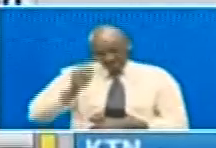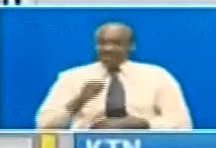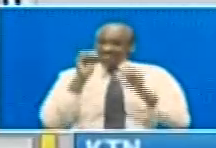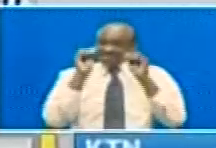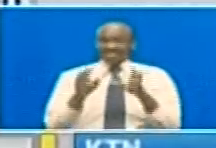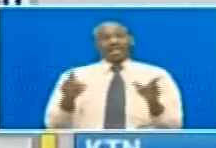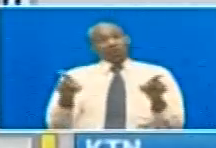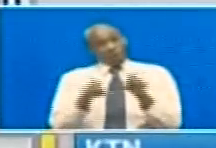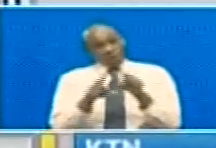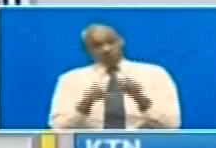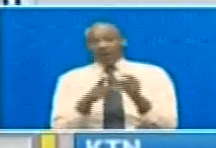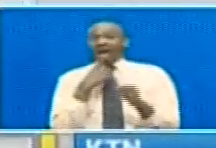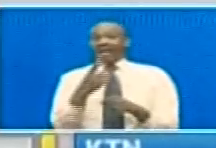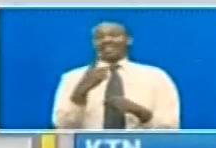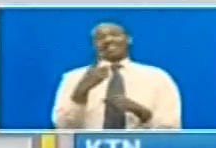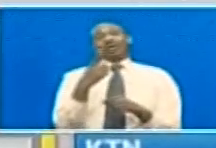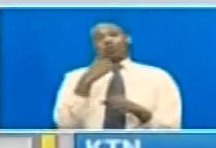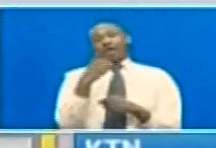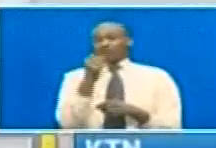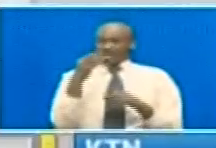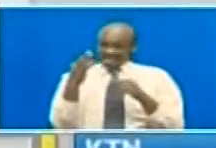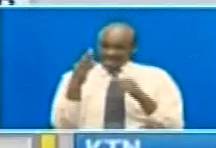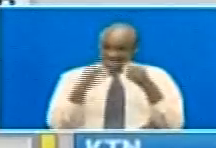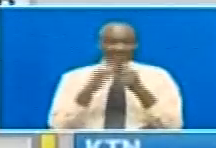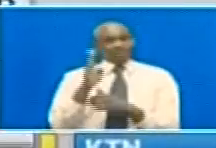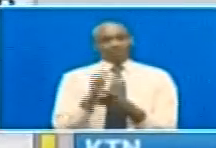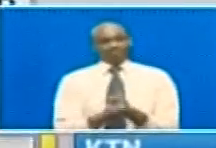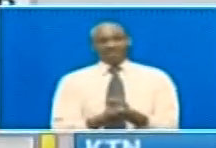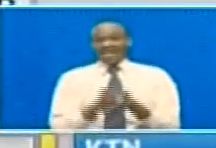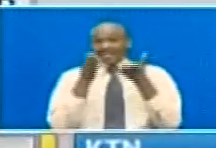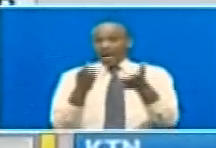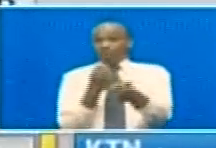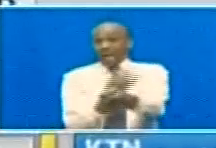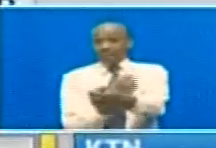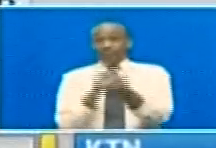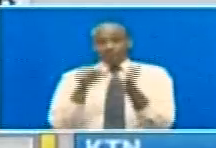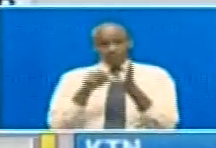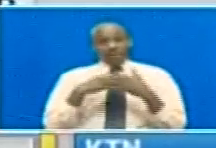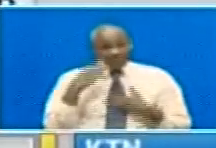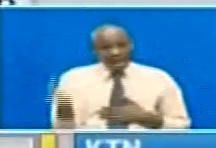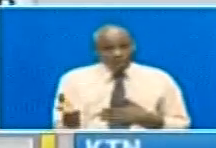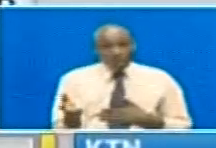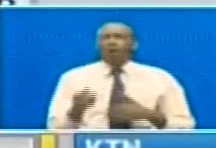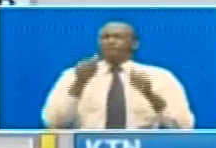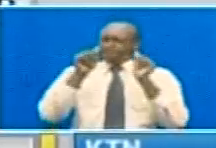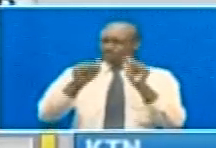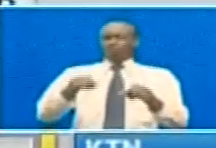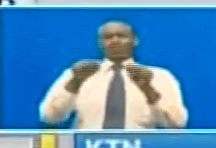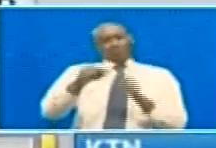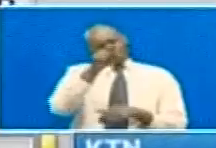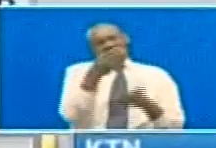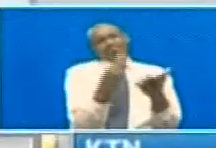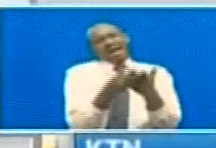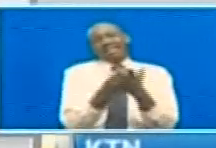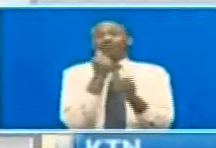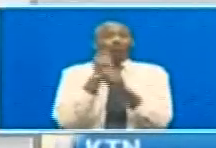all for the cost of 108 billion shillings. However, given the current cancer crisis facing the country, owing to a shortage of equipment and doctors,